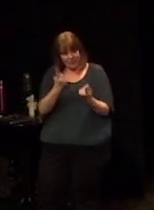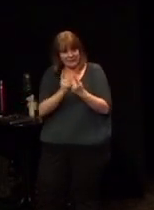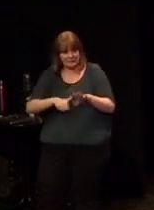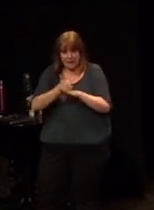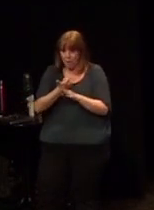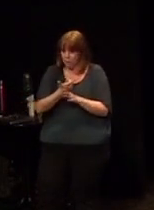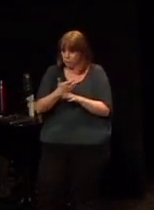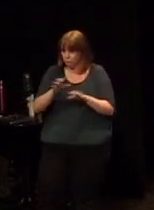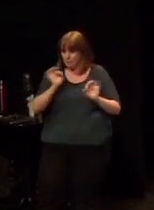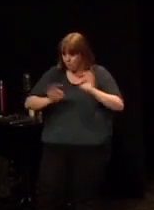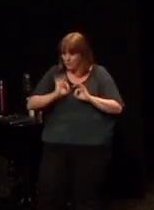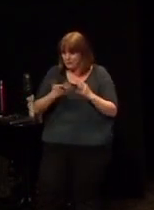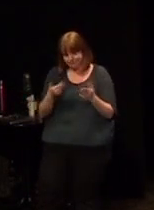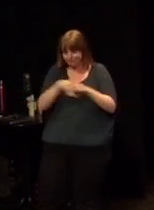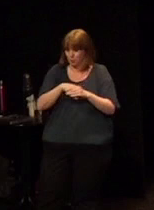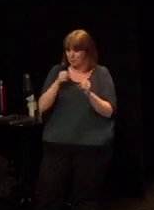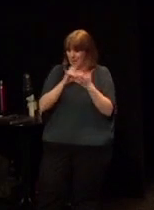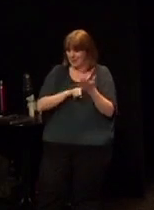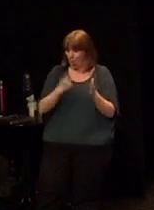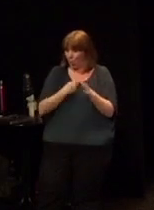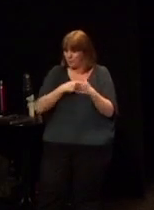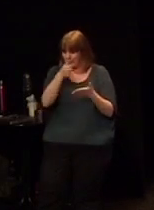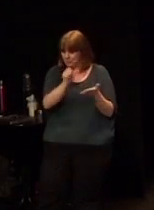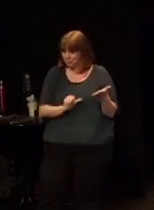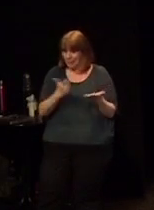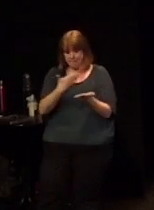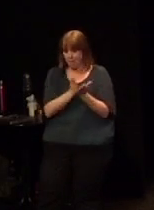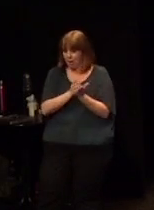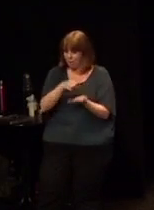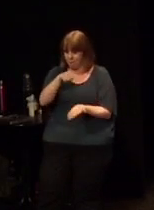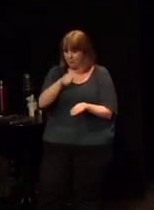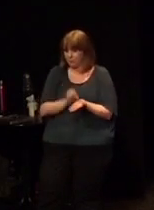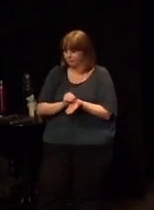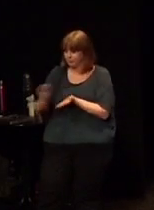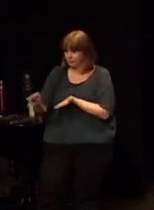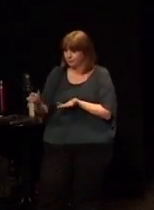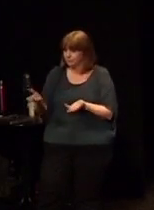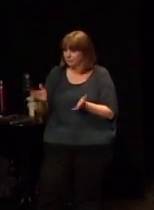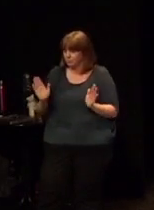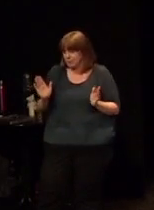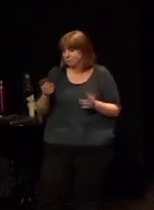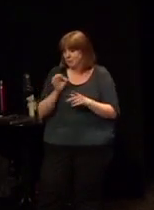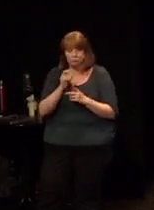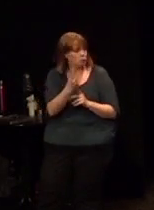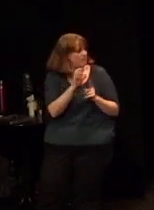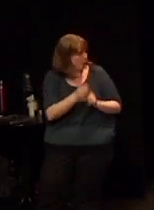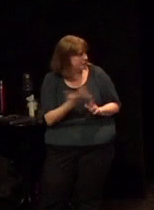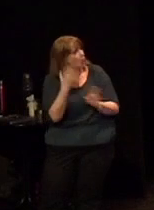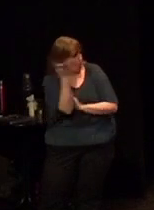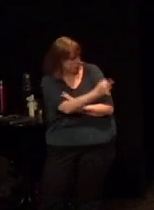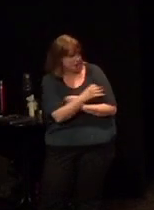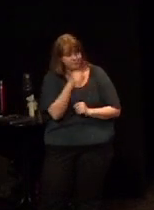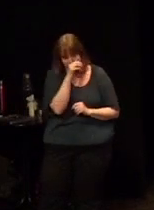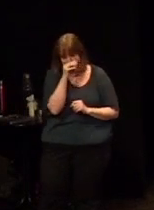show, or wherever it is, and apportion your budget accordingly. Anyway, that's Roman Michael over with. Here's my question